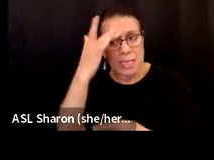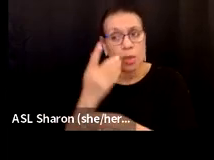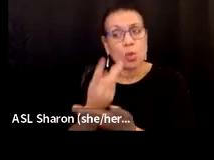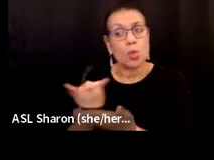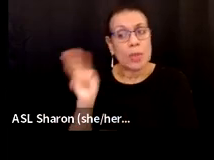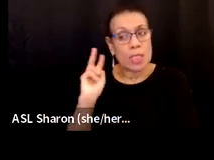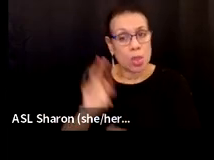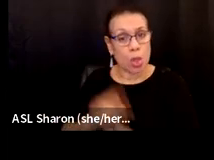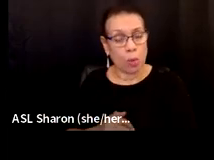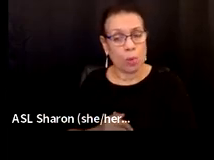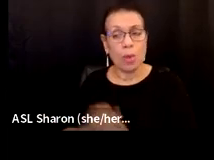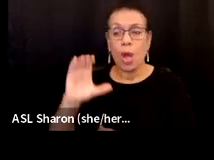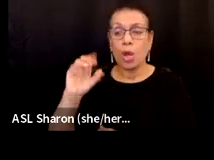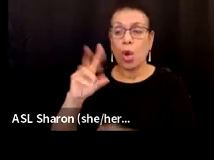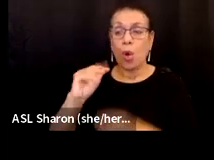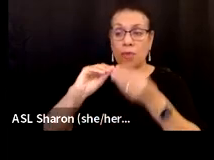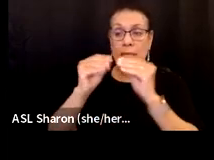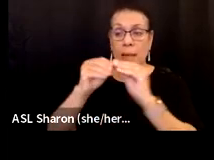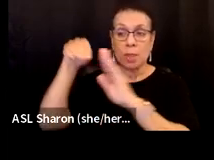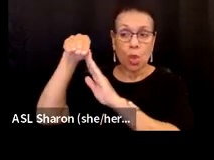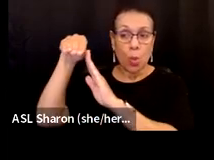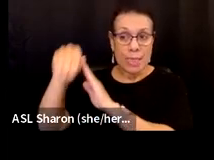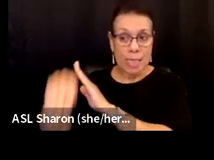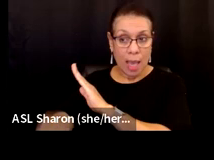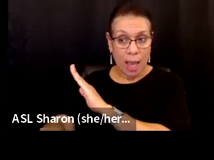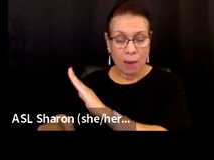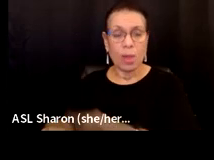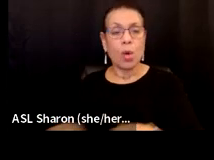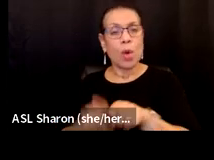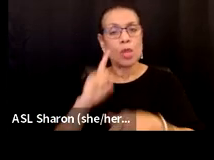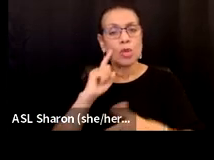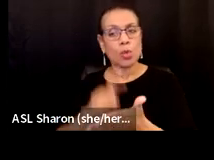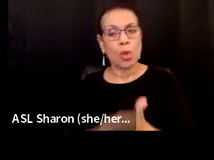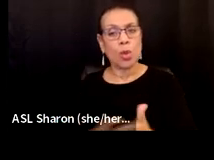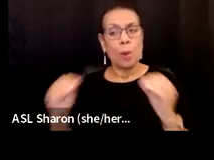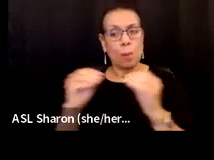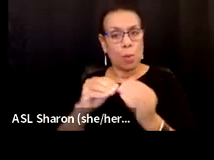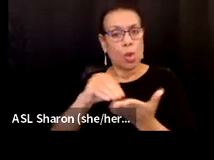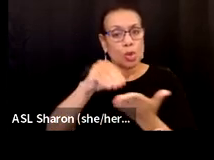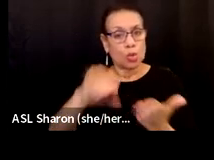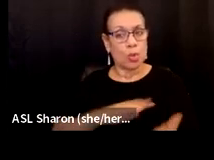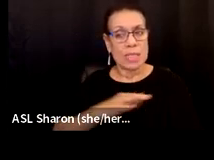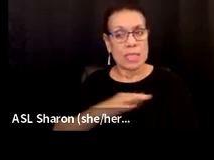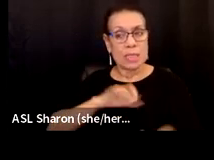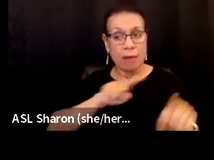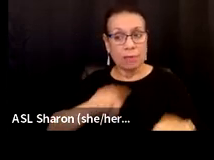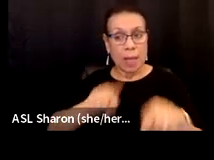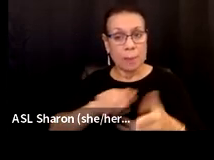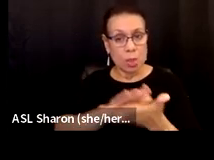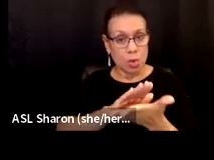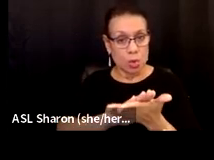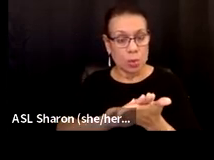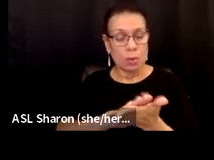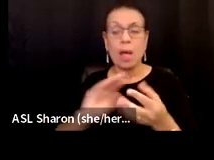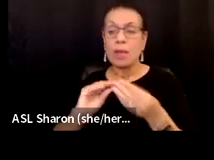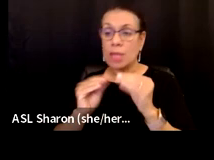as coveted cases go down we are also seeing an increase in student and staff attendance numbers continue to